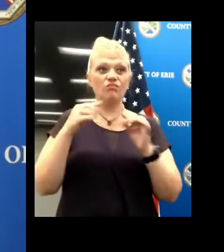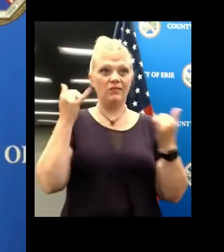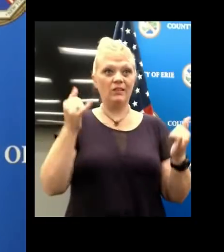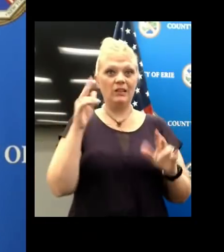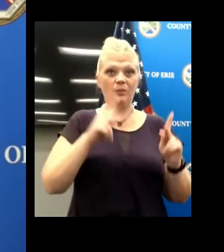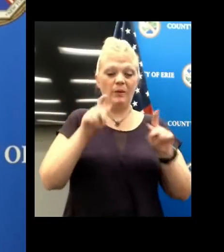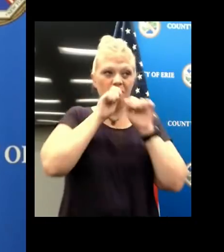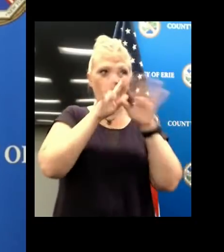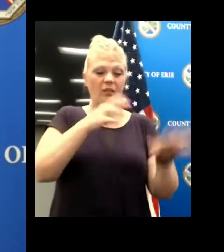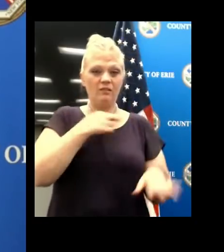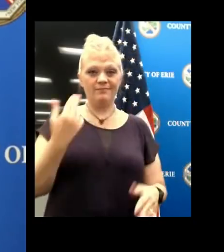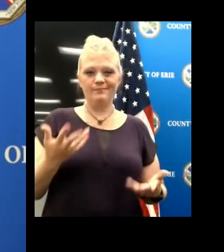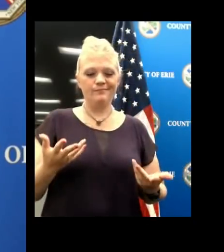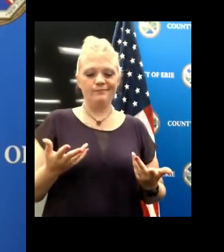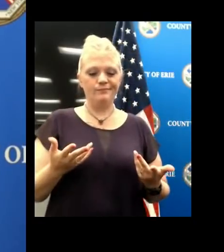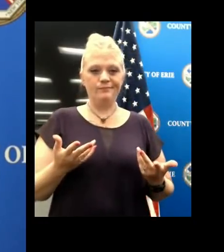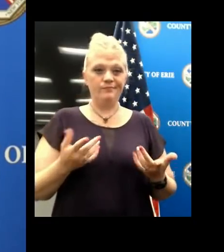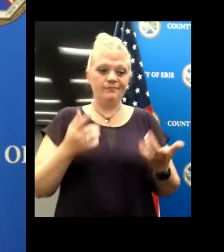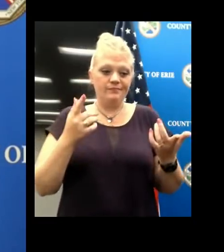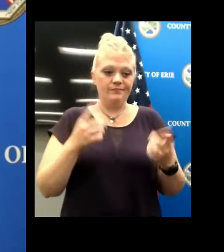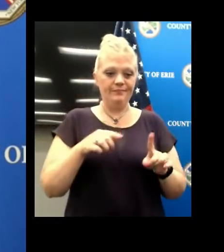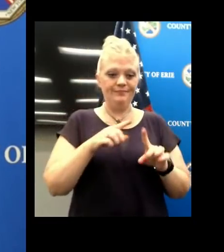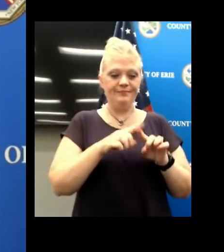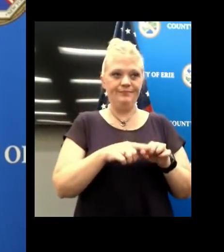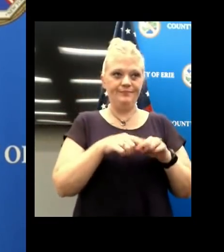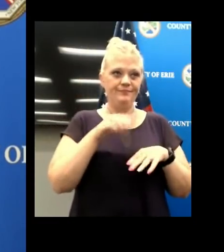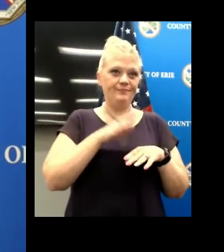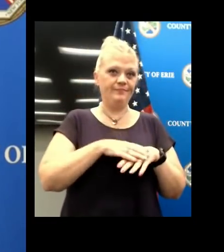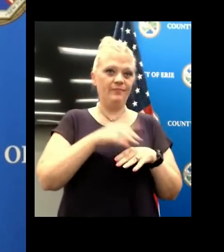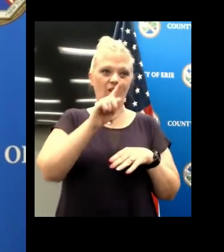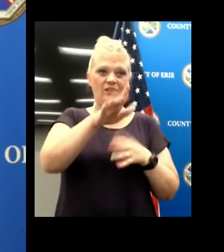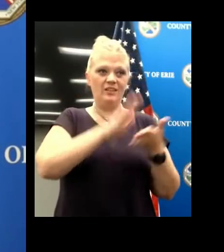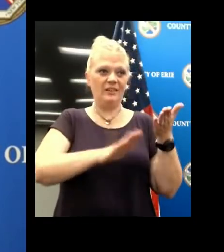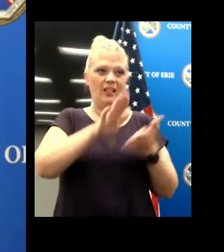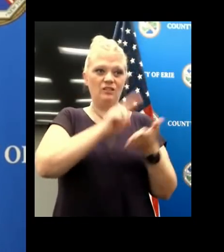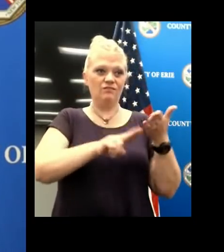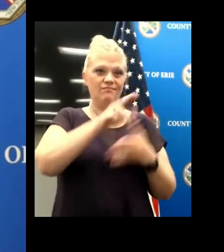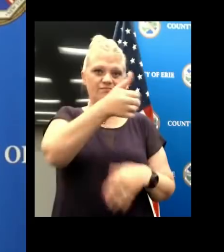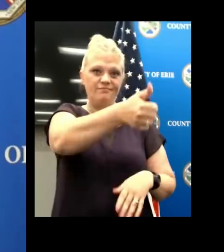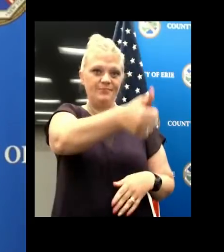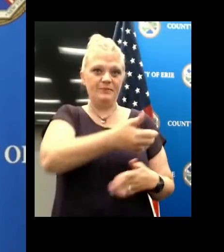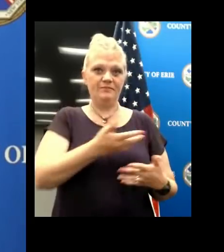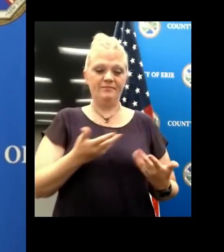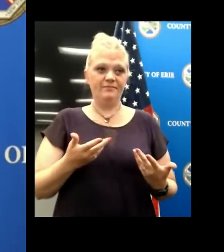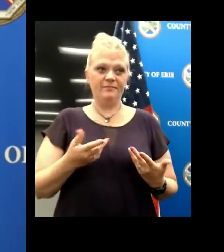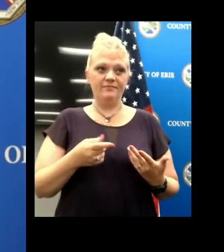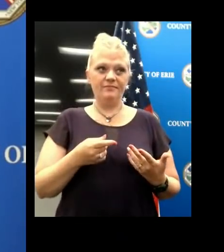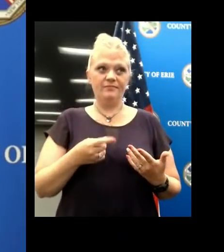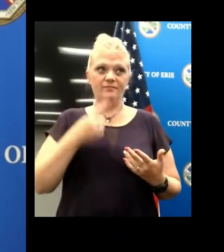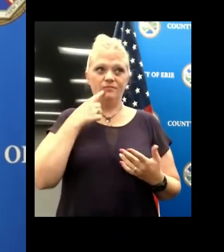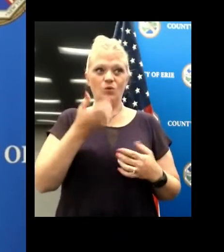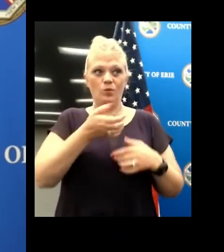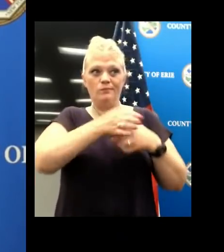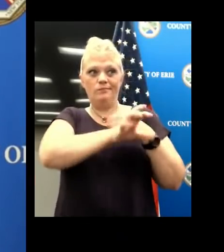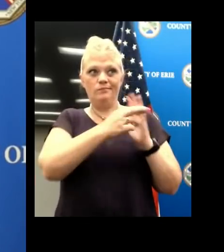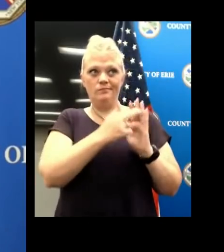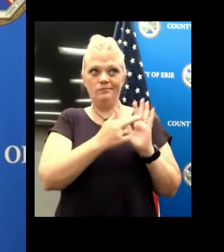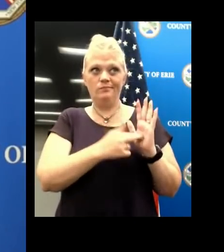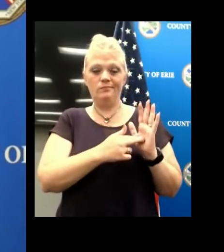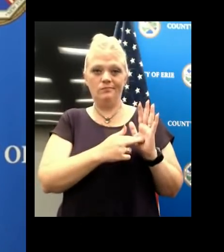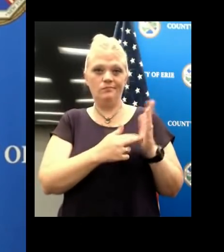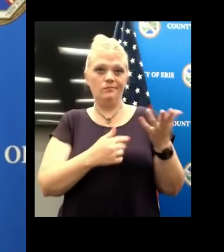risk. It's incumbent upon the higher institutions, the colleges and universities, to enforce these rules that they